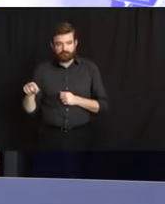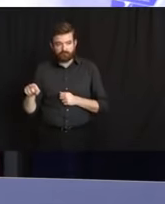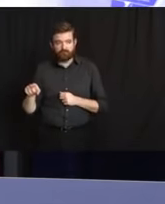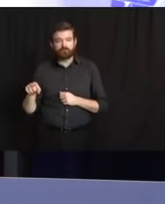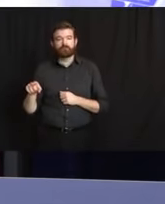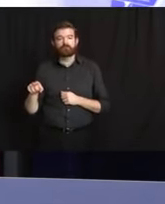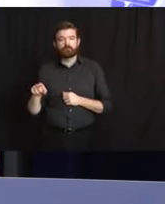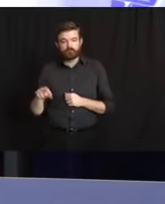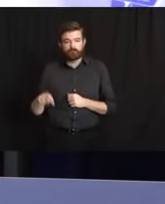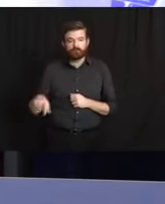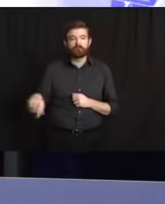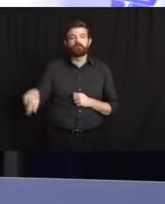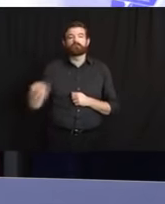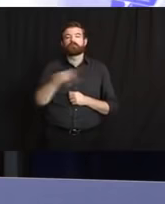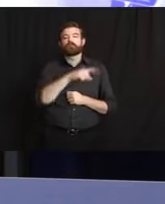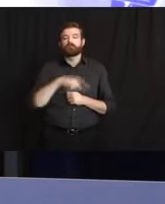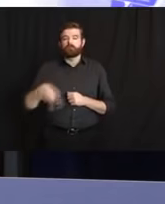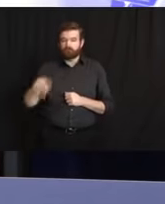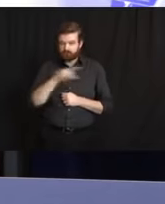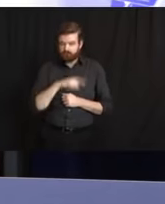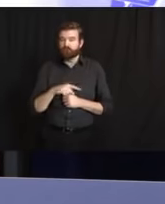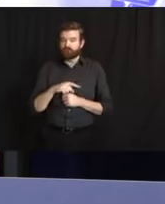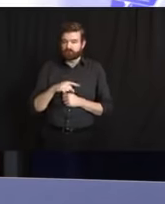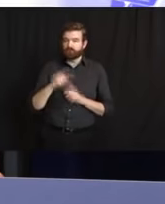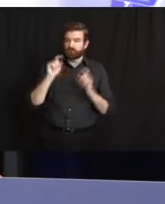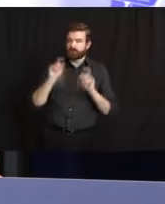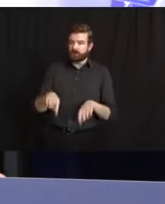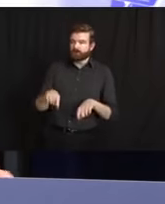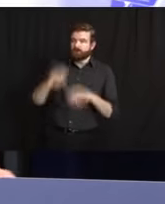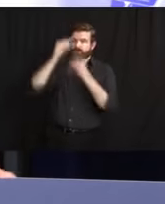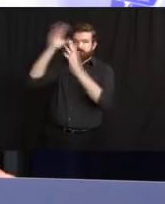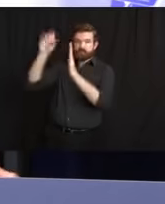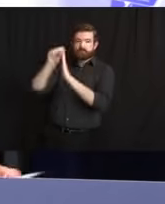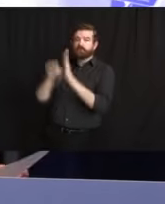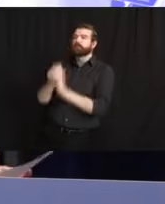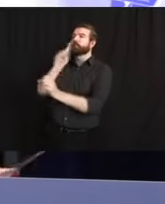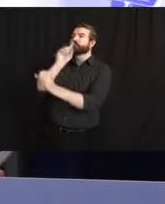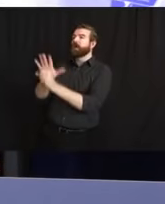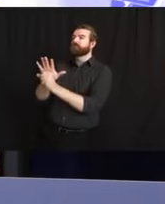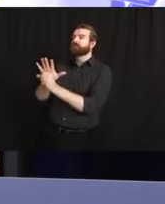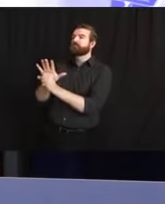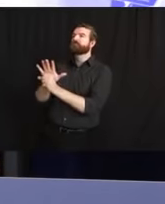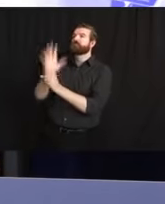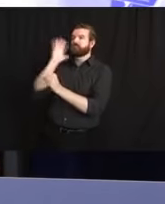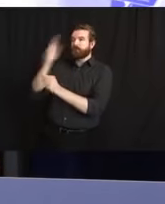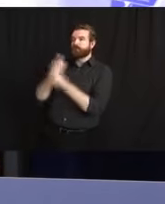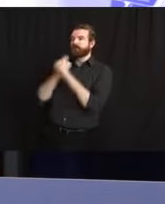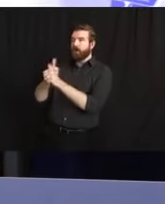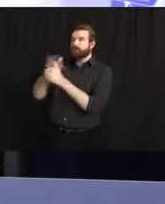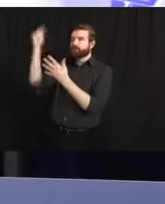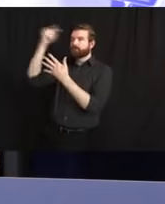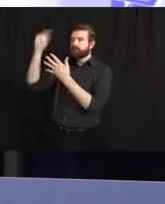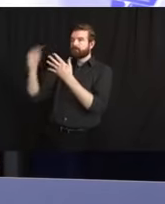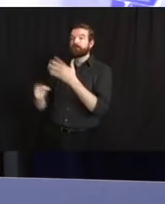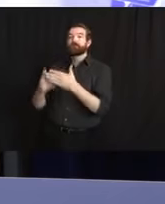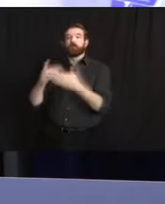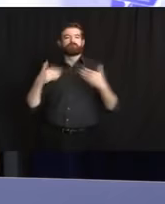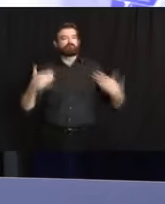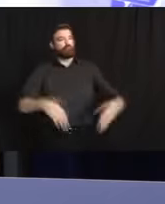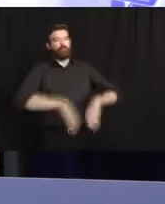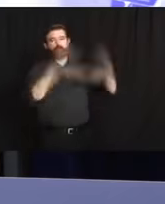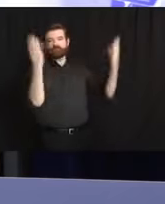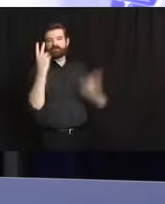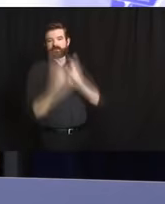protective equipment, and a method to schedule appointments. We know families are eager to see their residents, so I